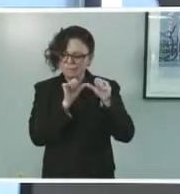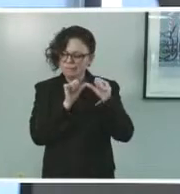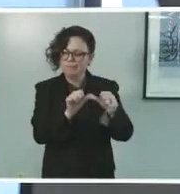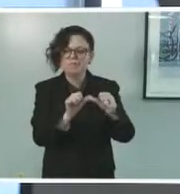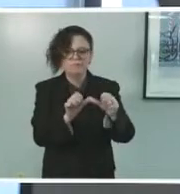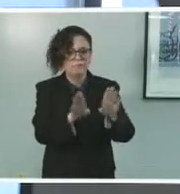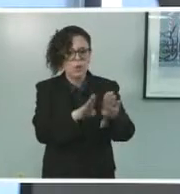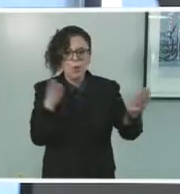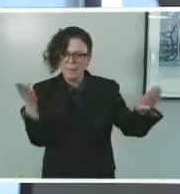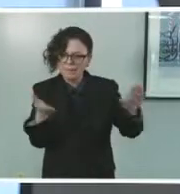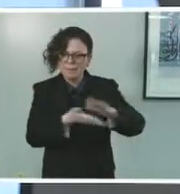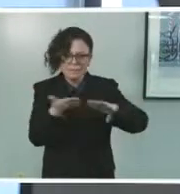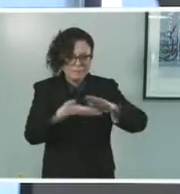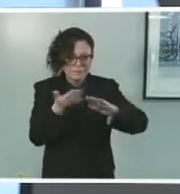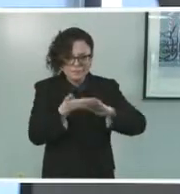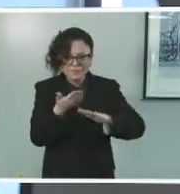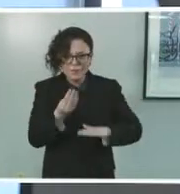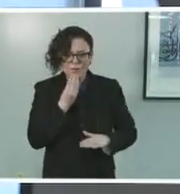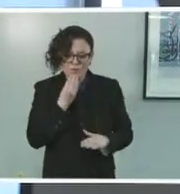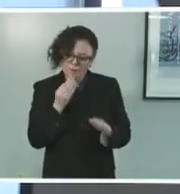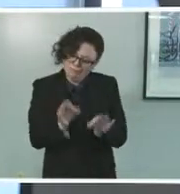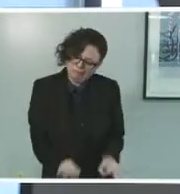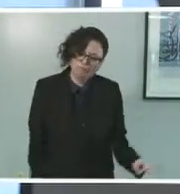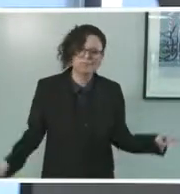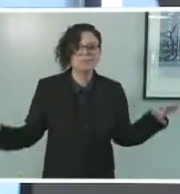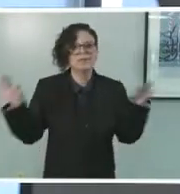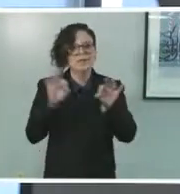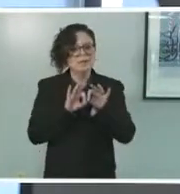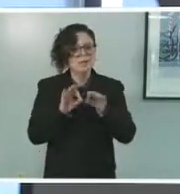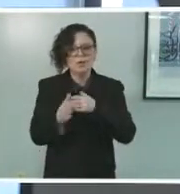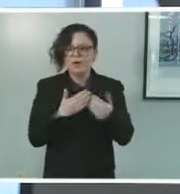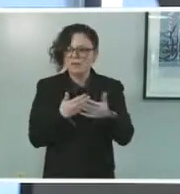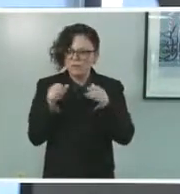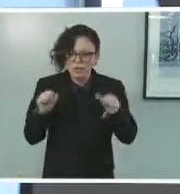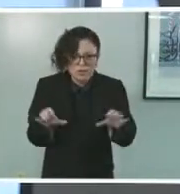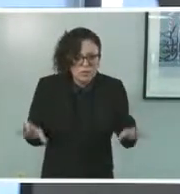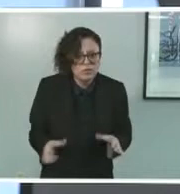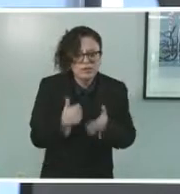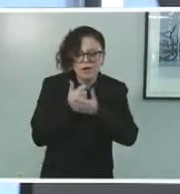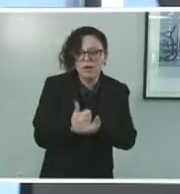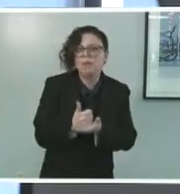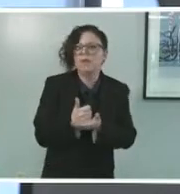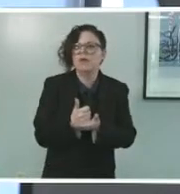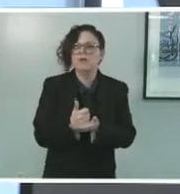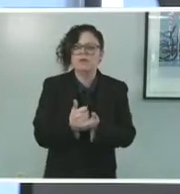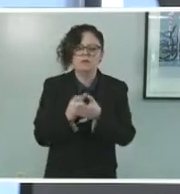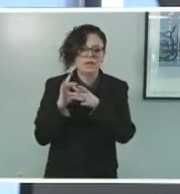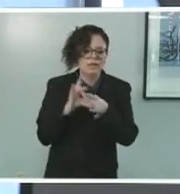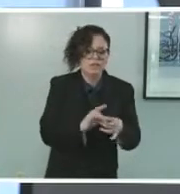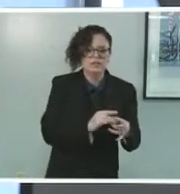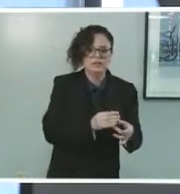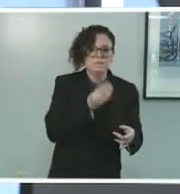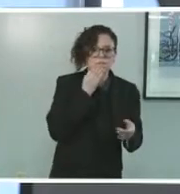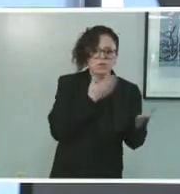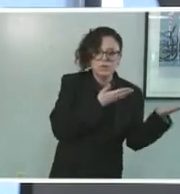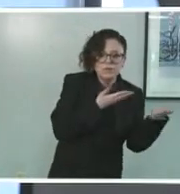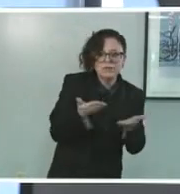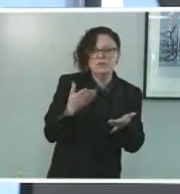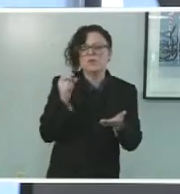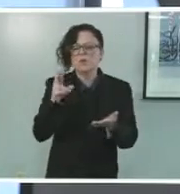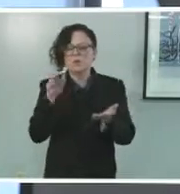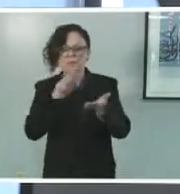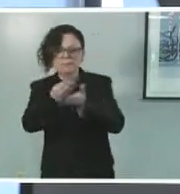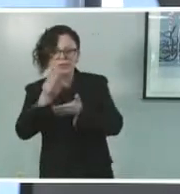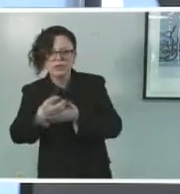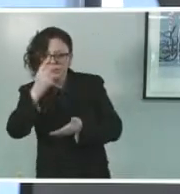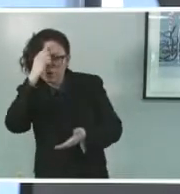open. I think food is such a key part of this that anything we can do to facilitate either the delivery or the operation of those types of